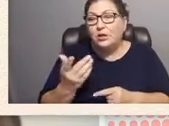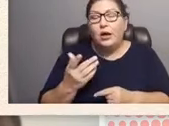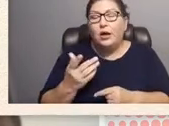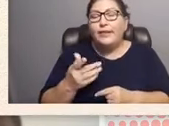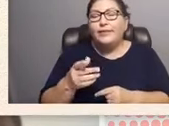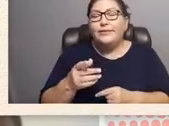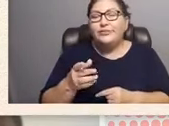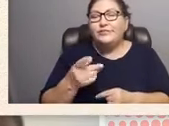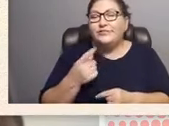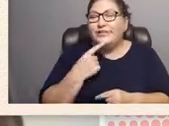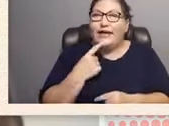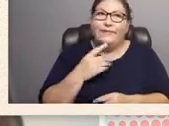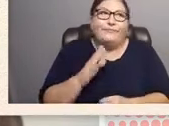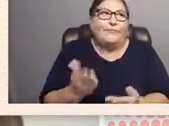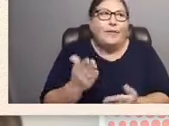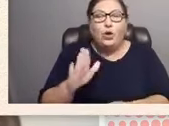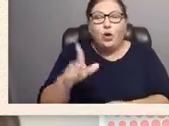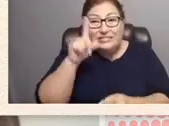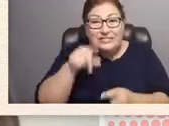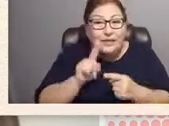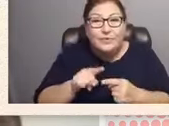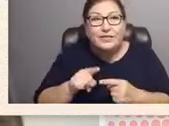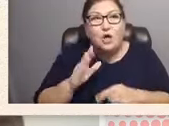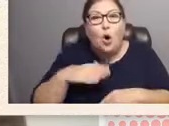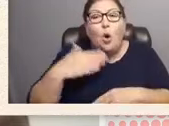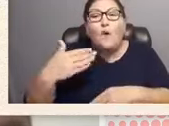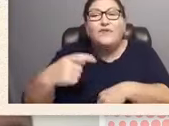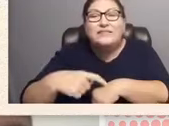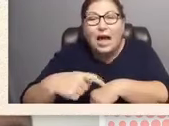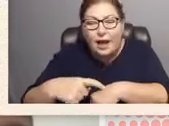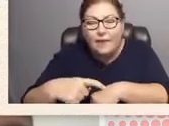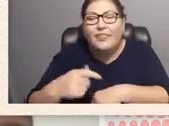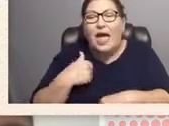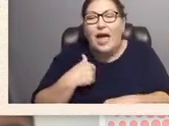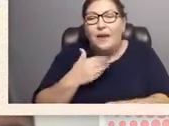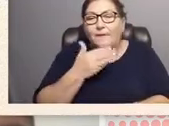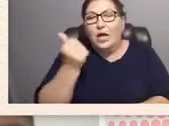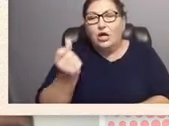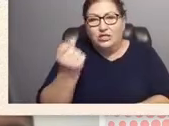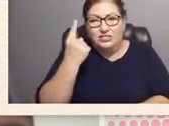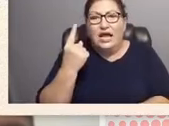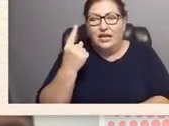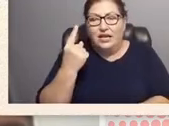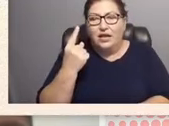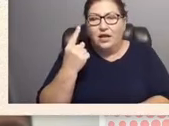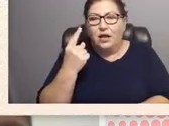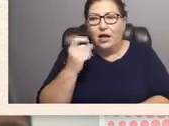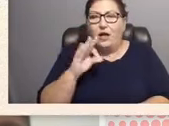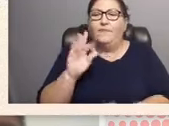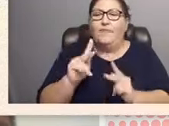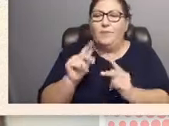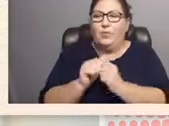time have a better understanding that they perceived when it comes to people with disabilities?